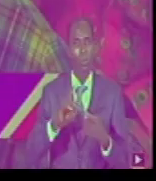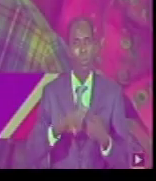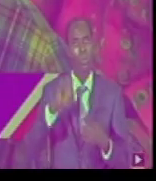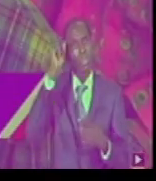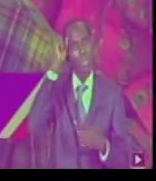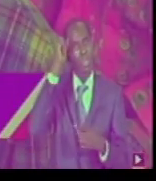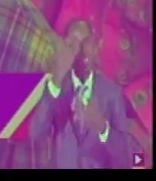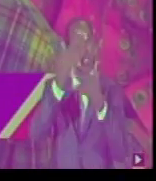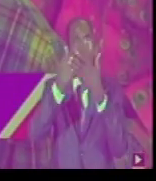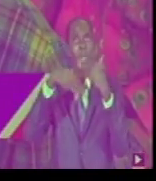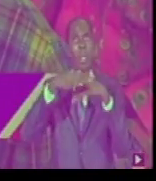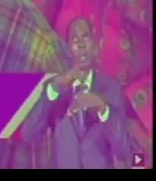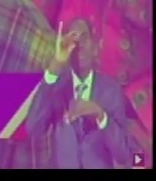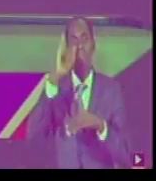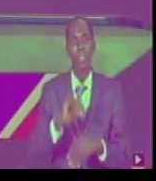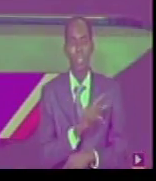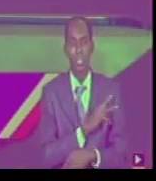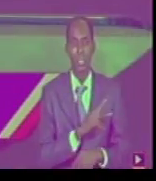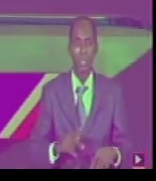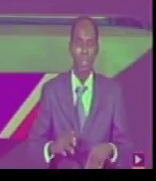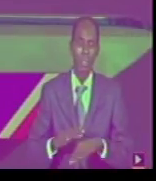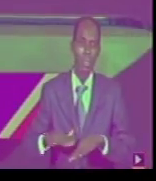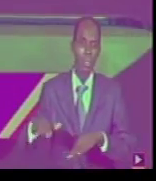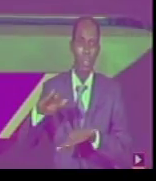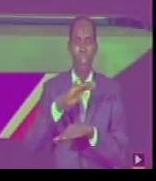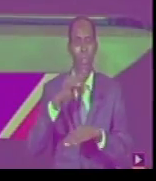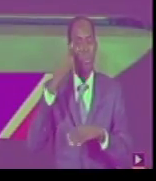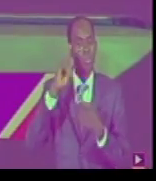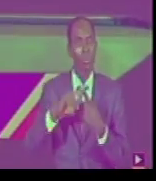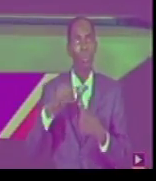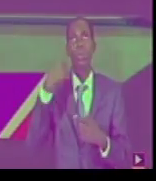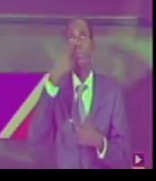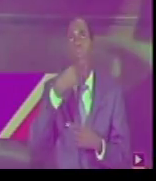to whom be glory forever and ever.